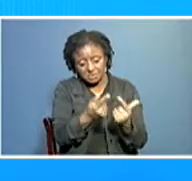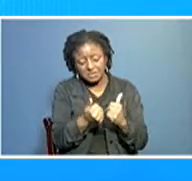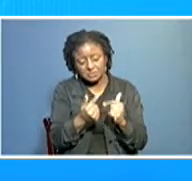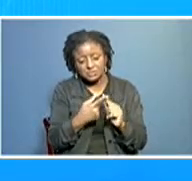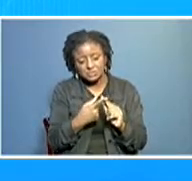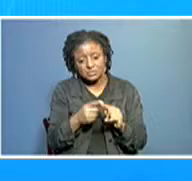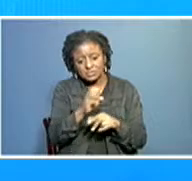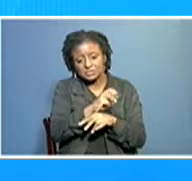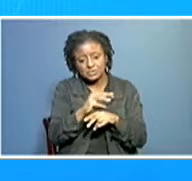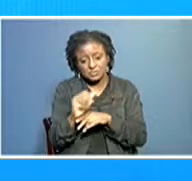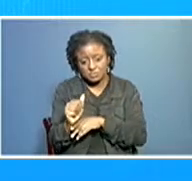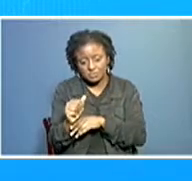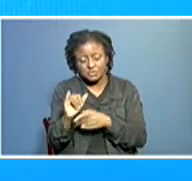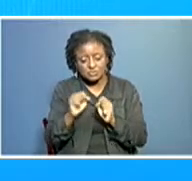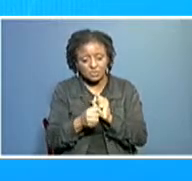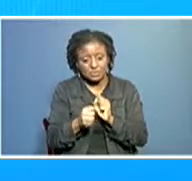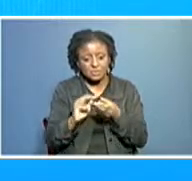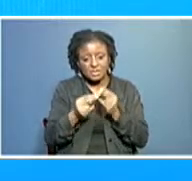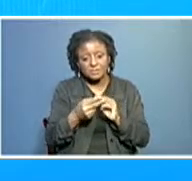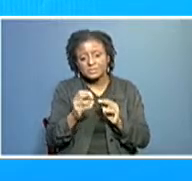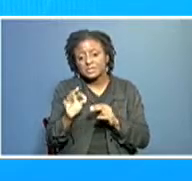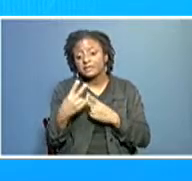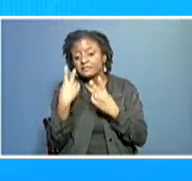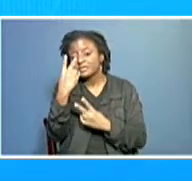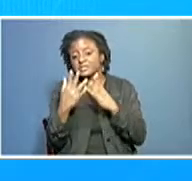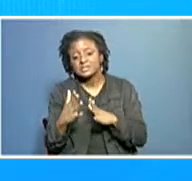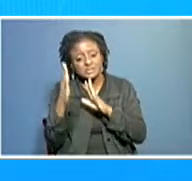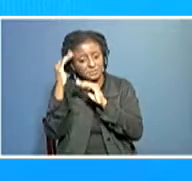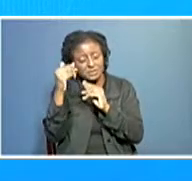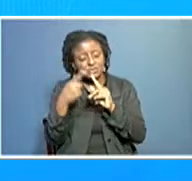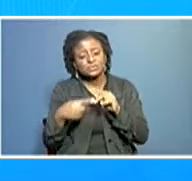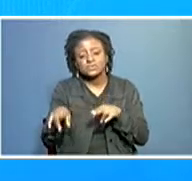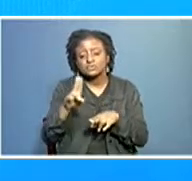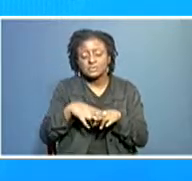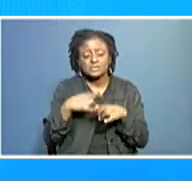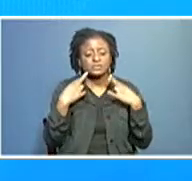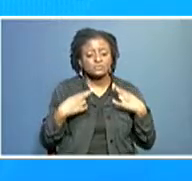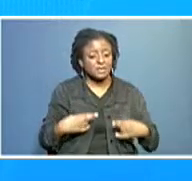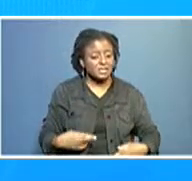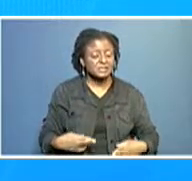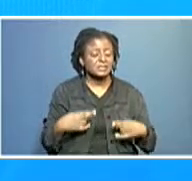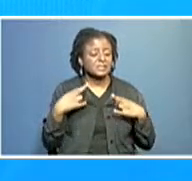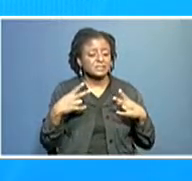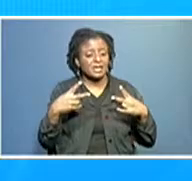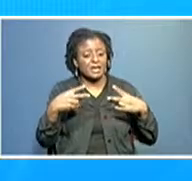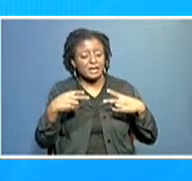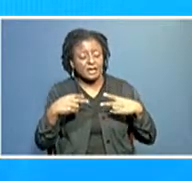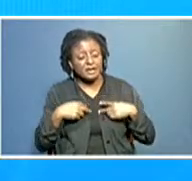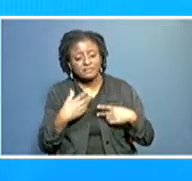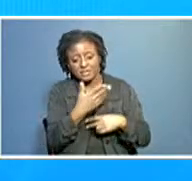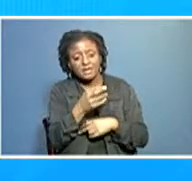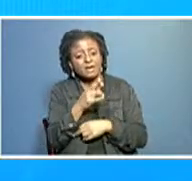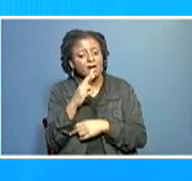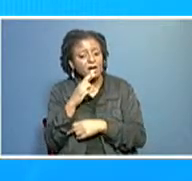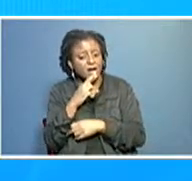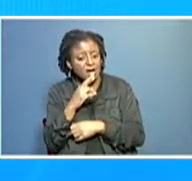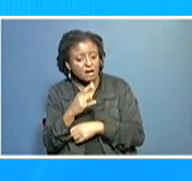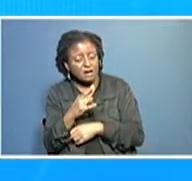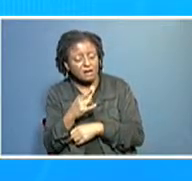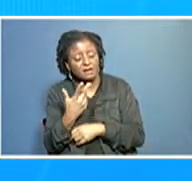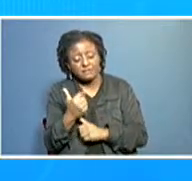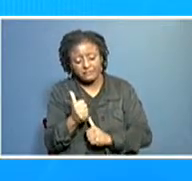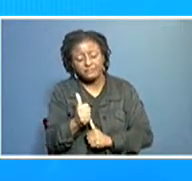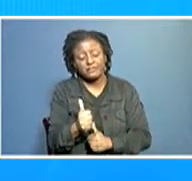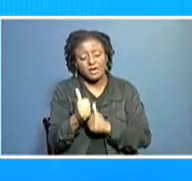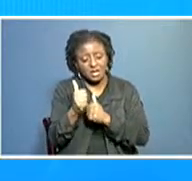numbers of visitors are expected to rise. The residents they are